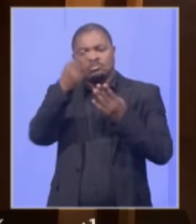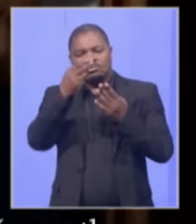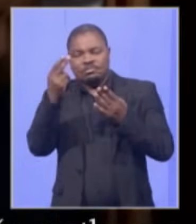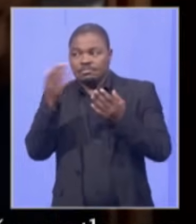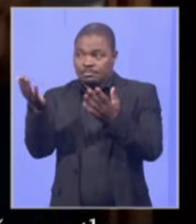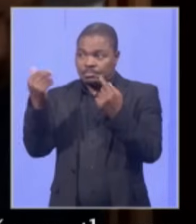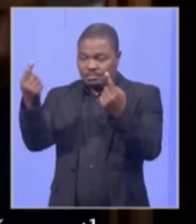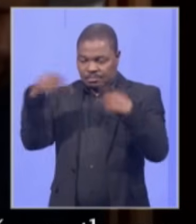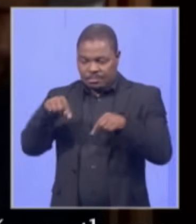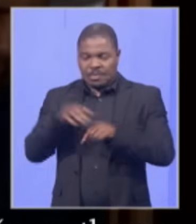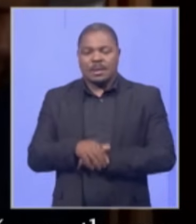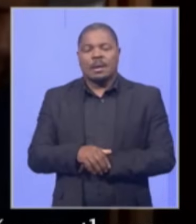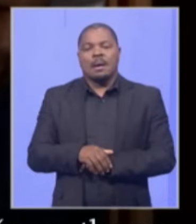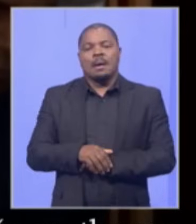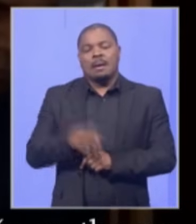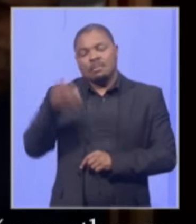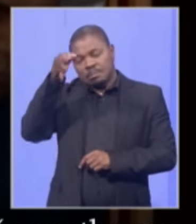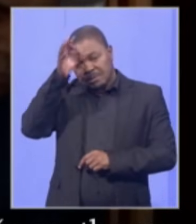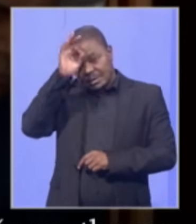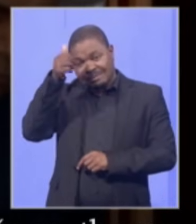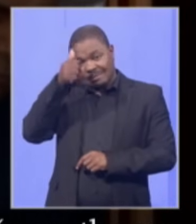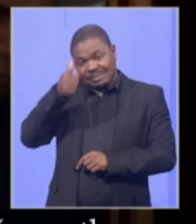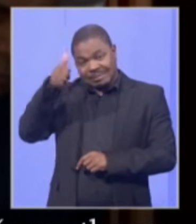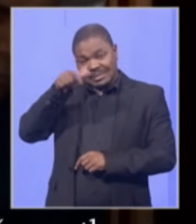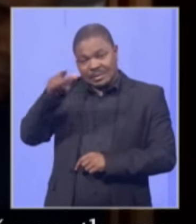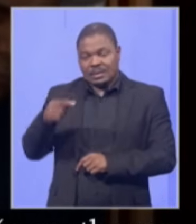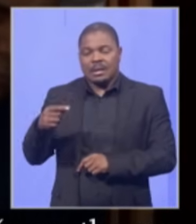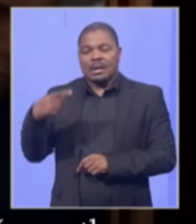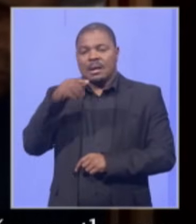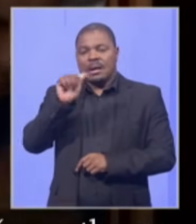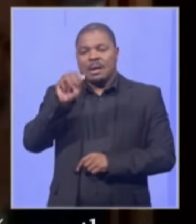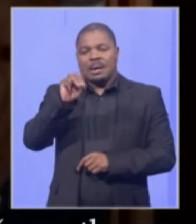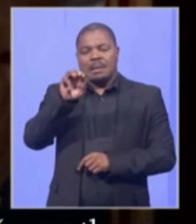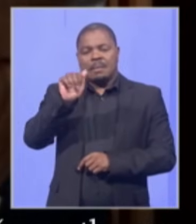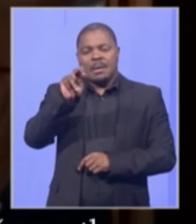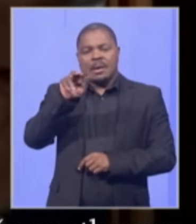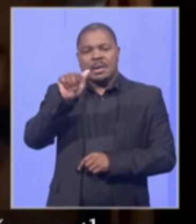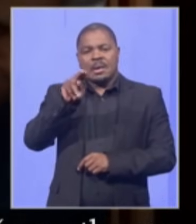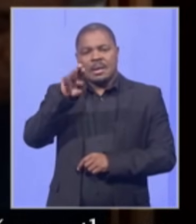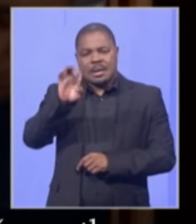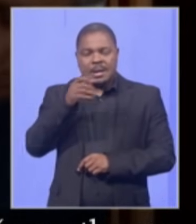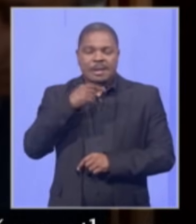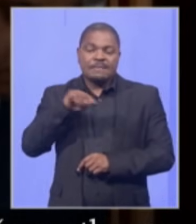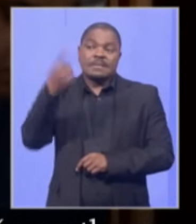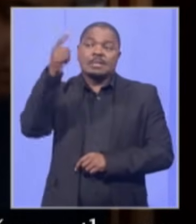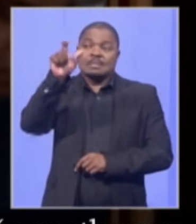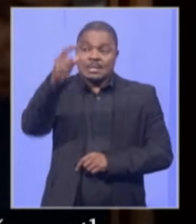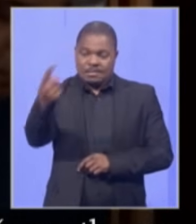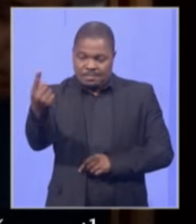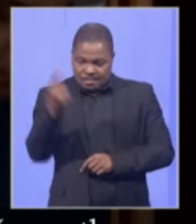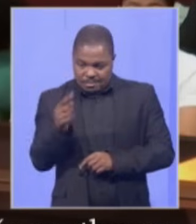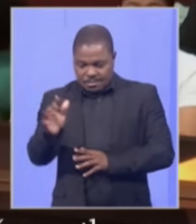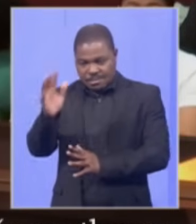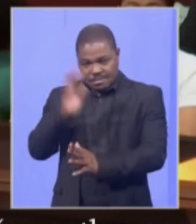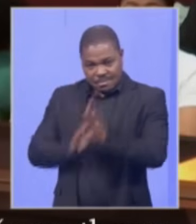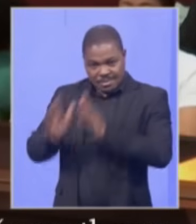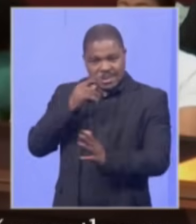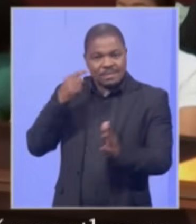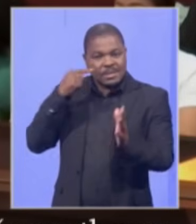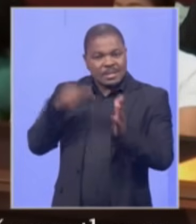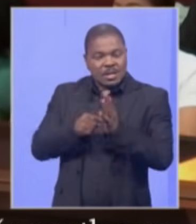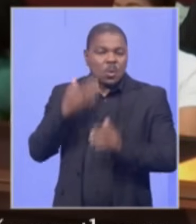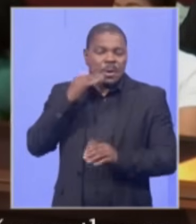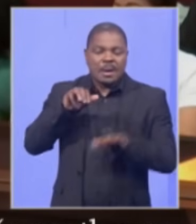Captain Godisamang Khamanyane go tšwa kgorong ya sephodisa e bile hlatse ya mathomo go utulla le go lekola bohlatse bjo bo lokolotšwego ngwageng